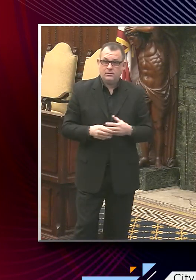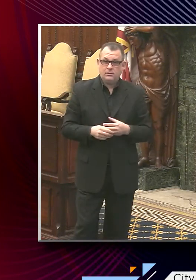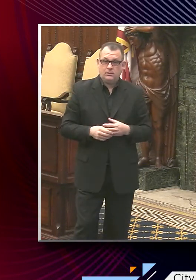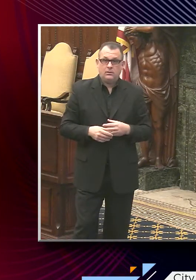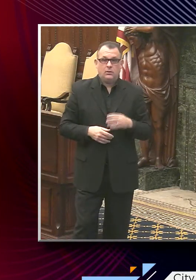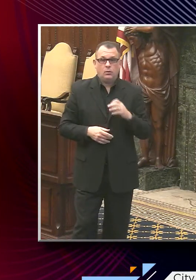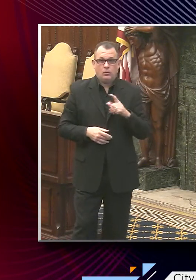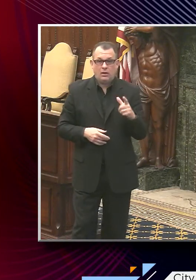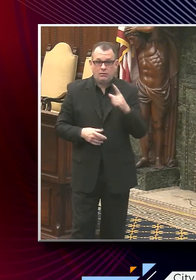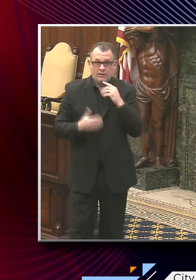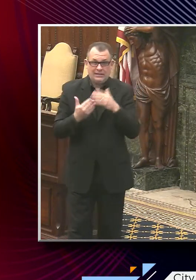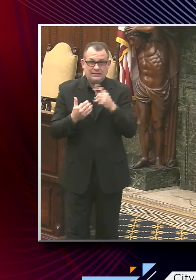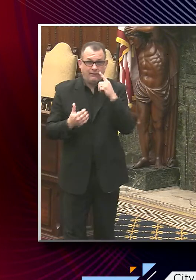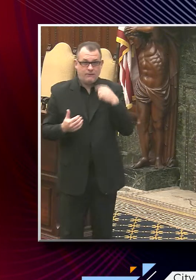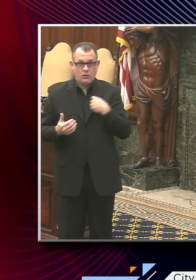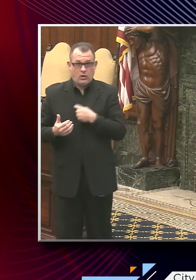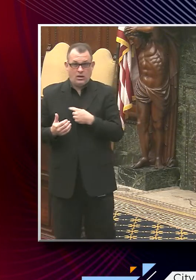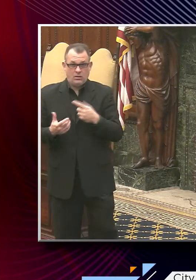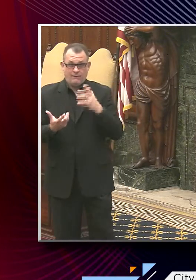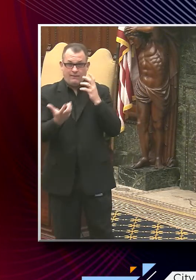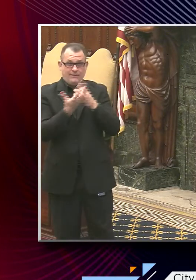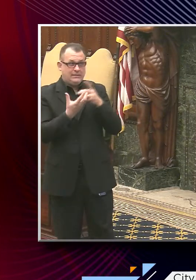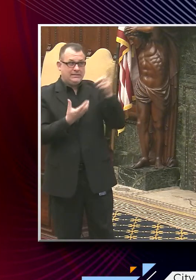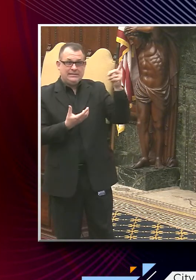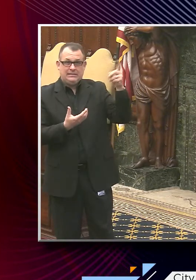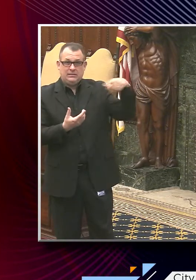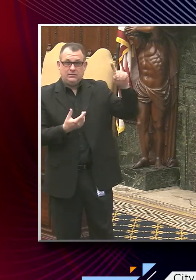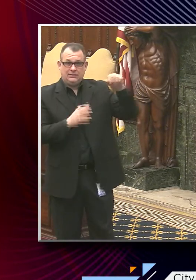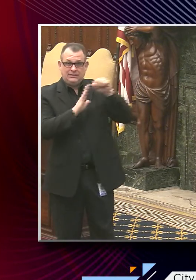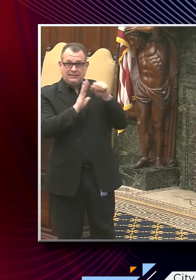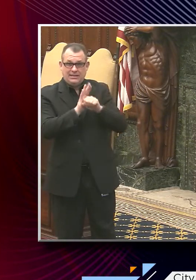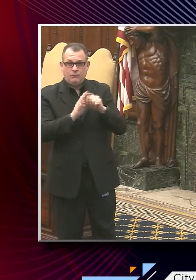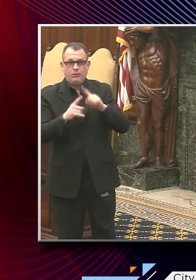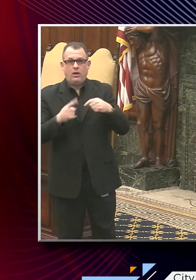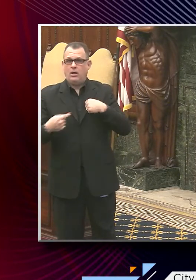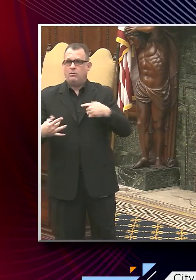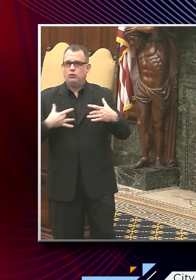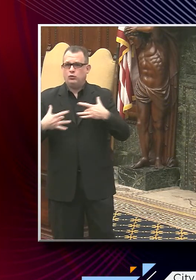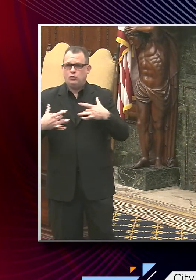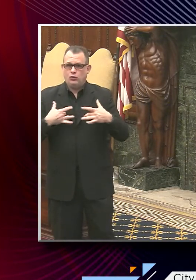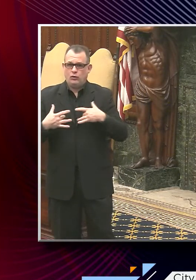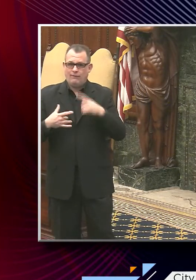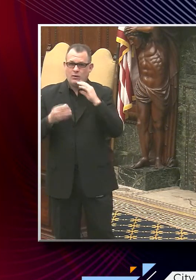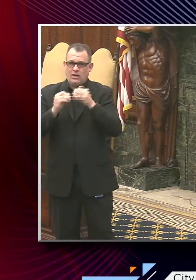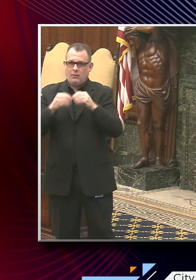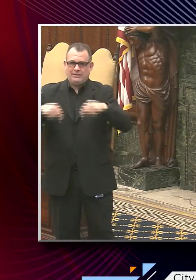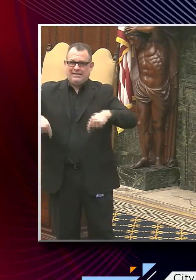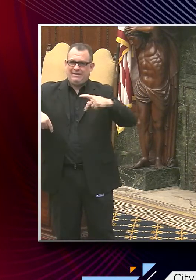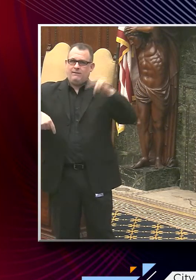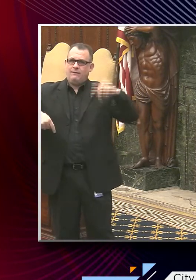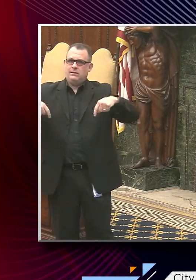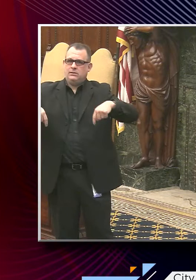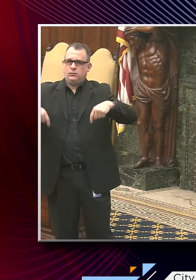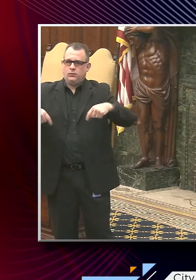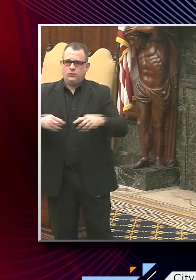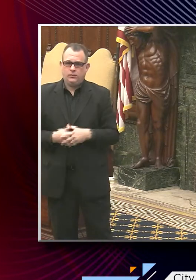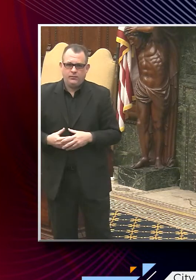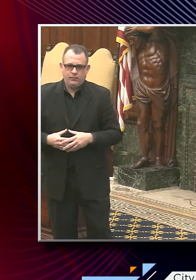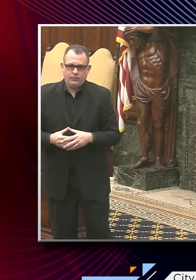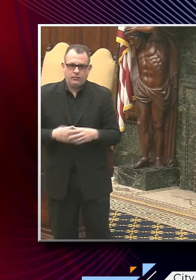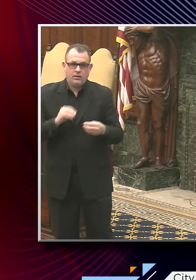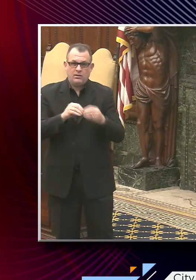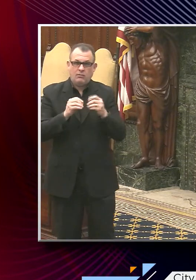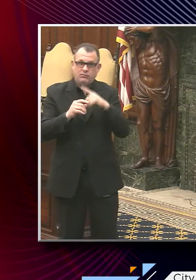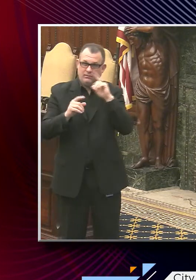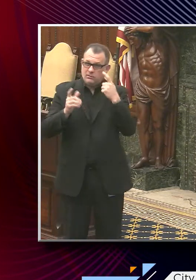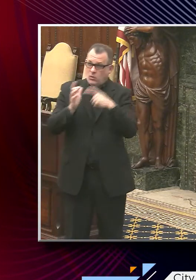convenient for us to simply align with Pennsylvania, but I am very concerned about the trend in the cases we're seeing right now. Case counts are not going down. If